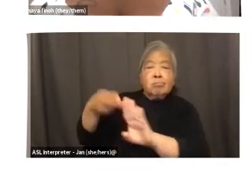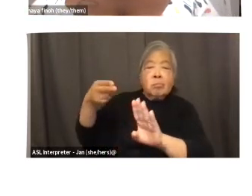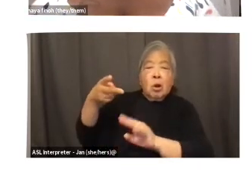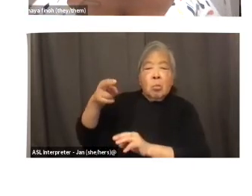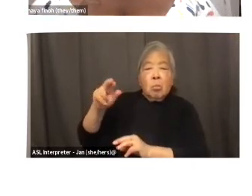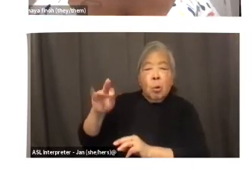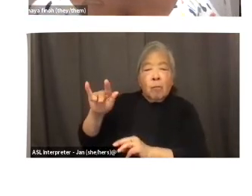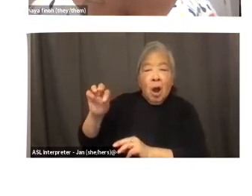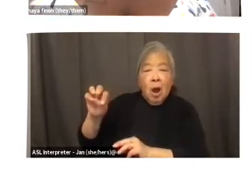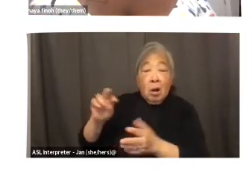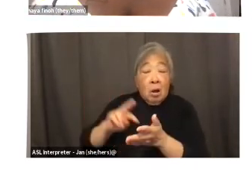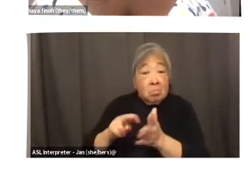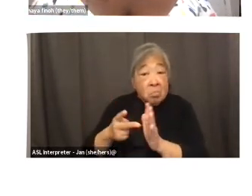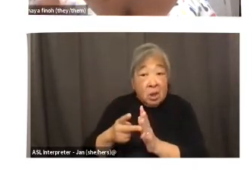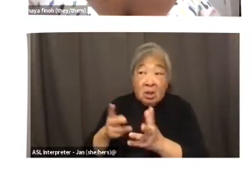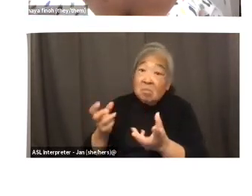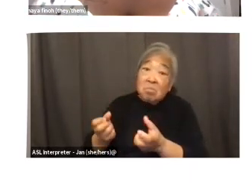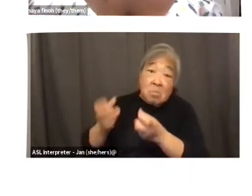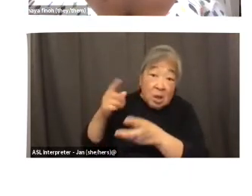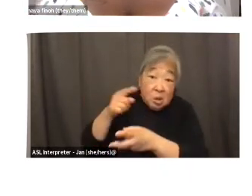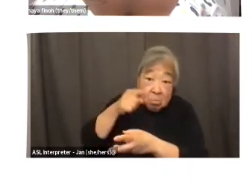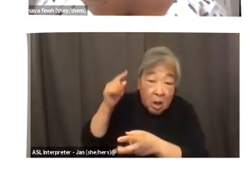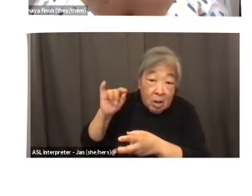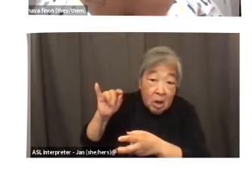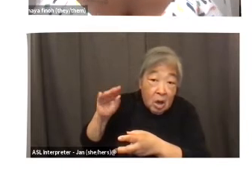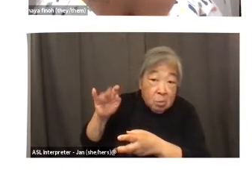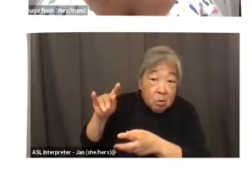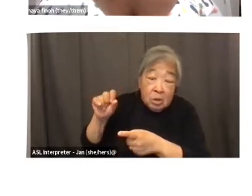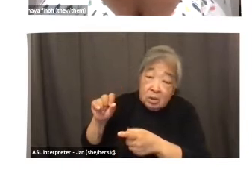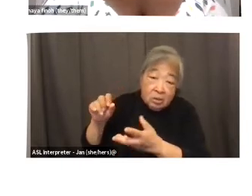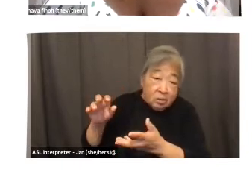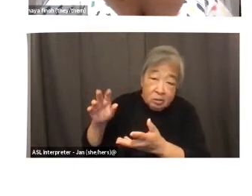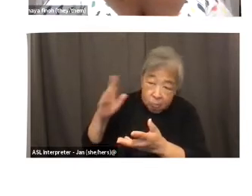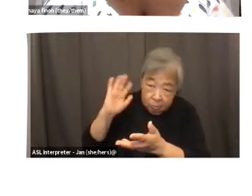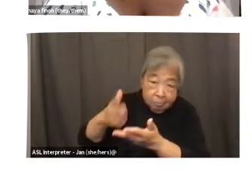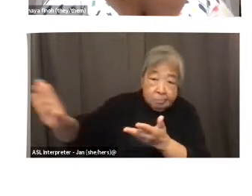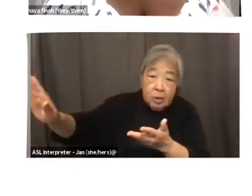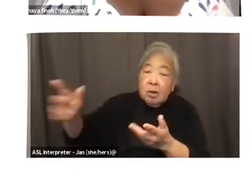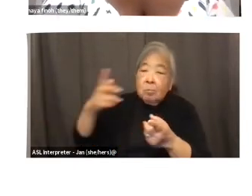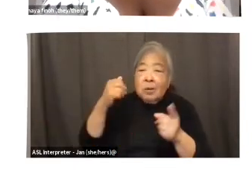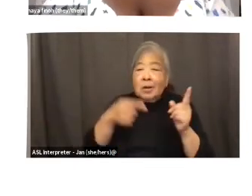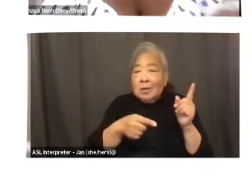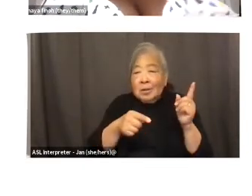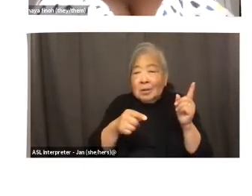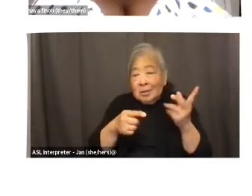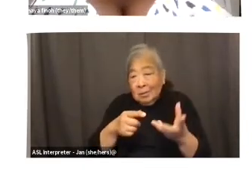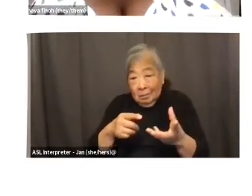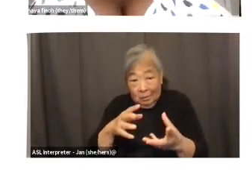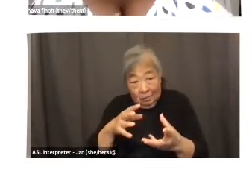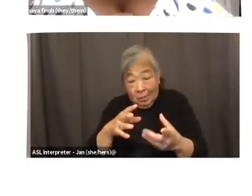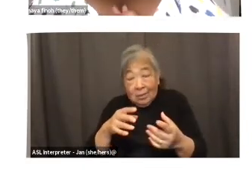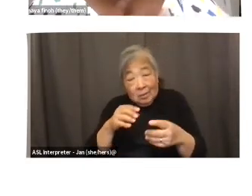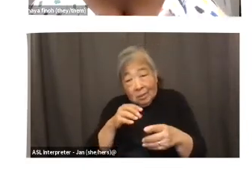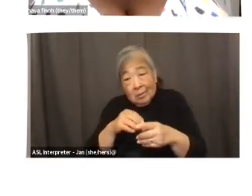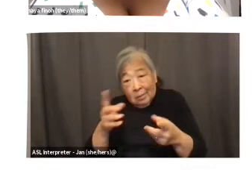leave many Black immigrants behind because Blackness is criminalized in the United States inherently. So I